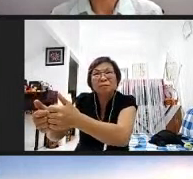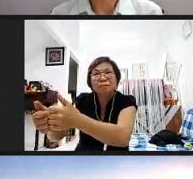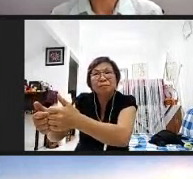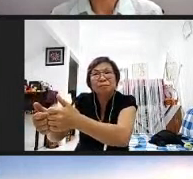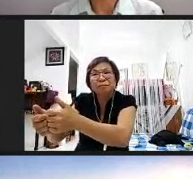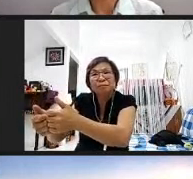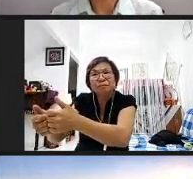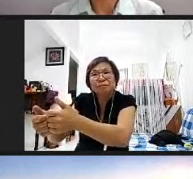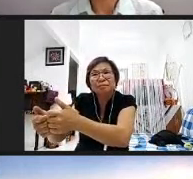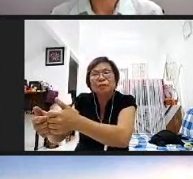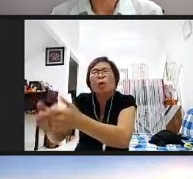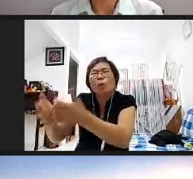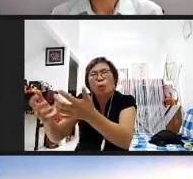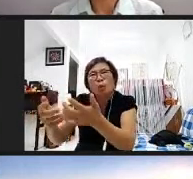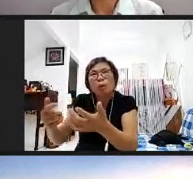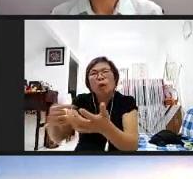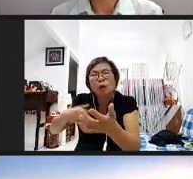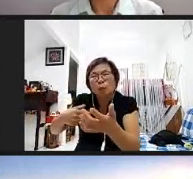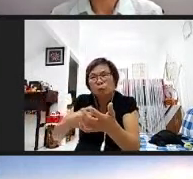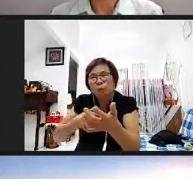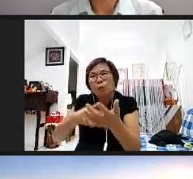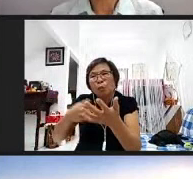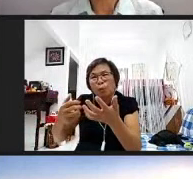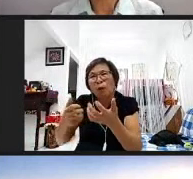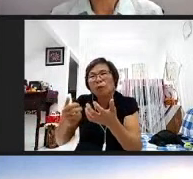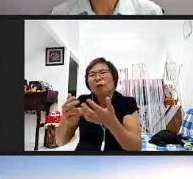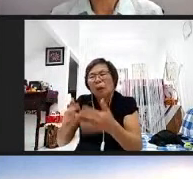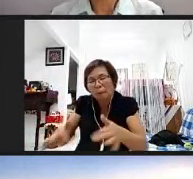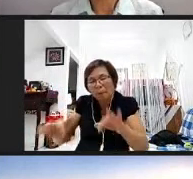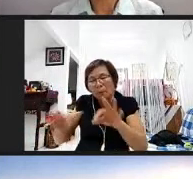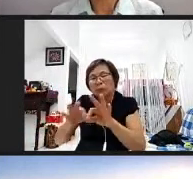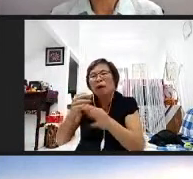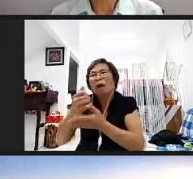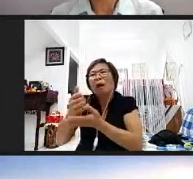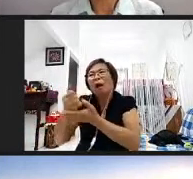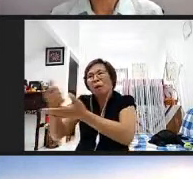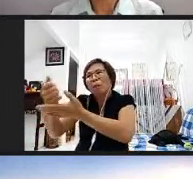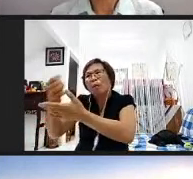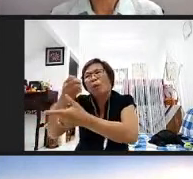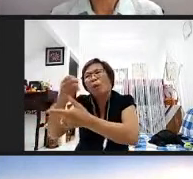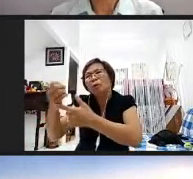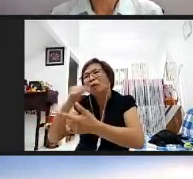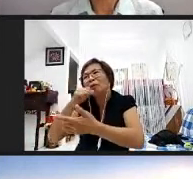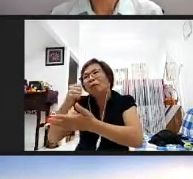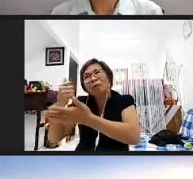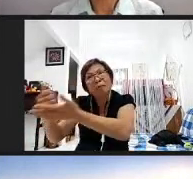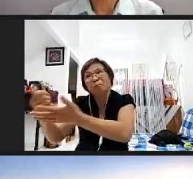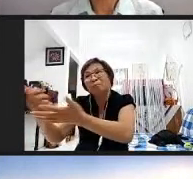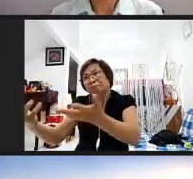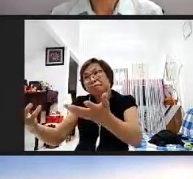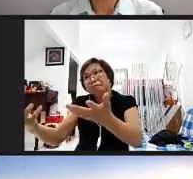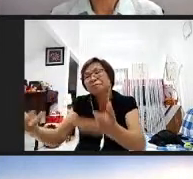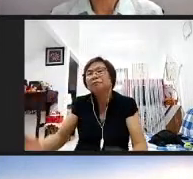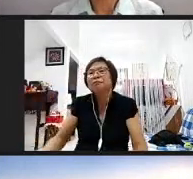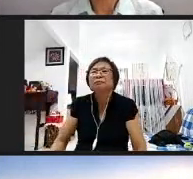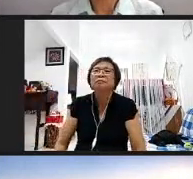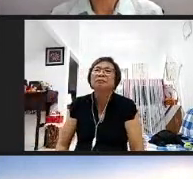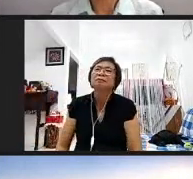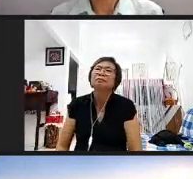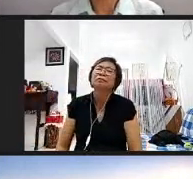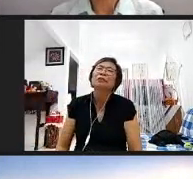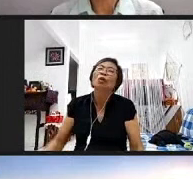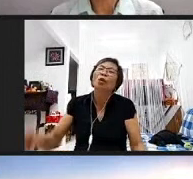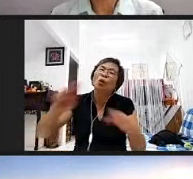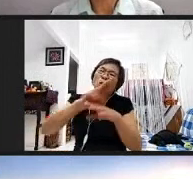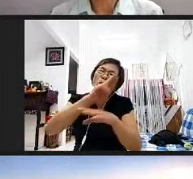the intention to be useful, to help, or otherwise? So when we use social